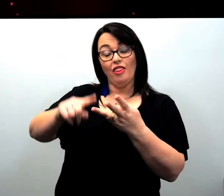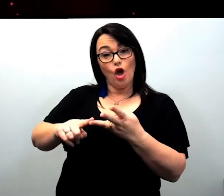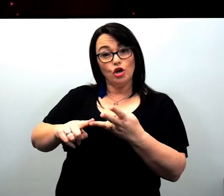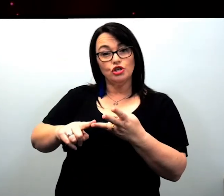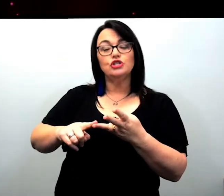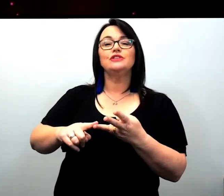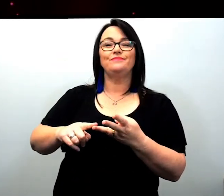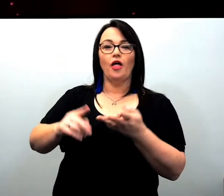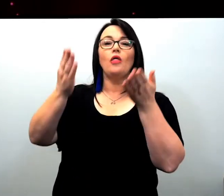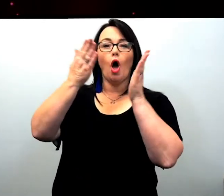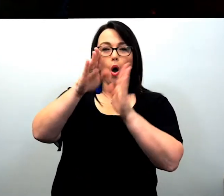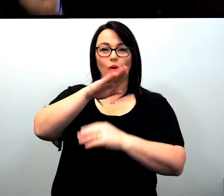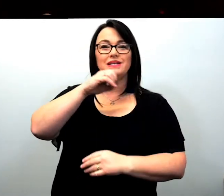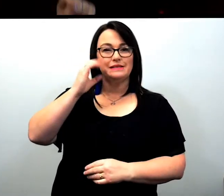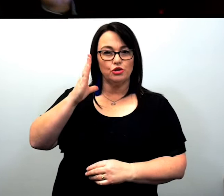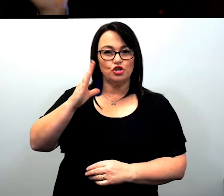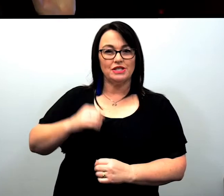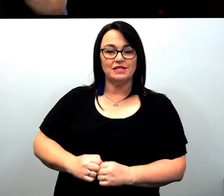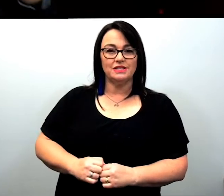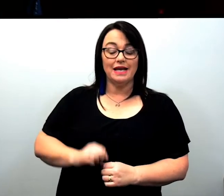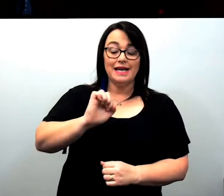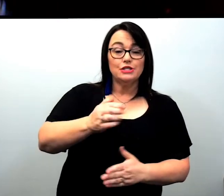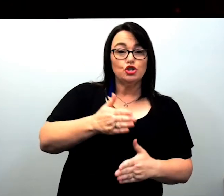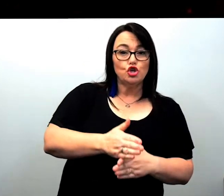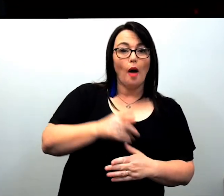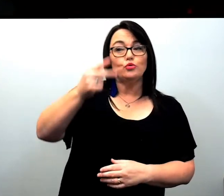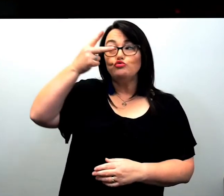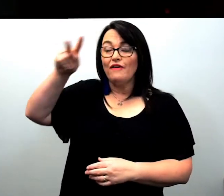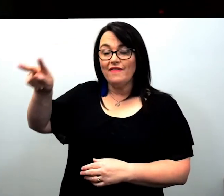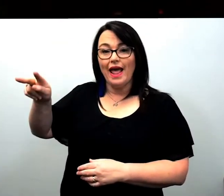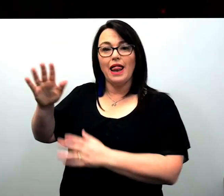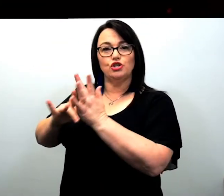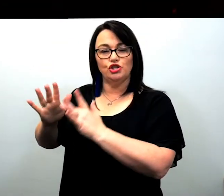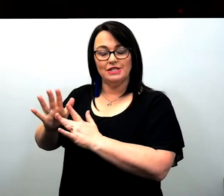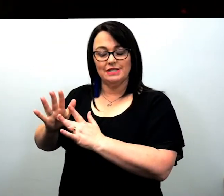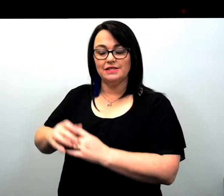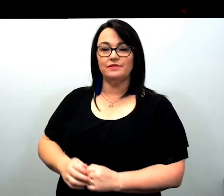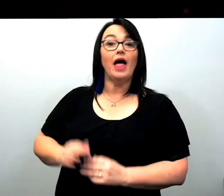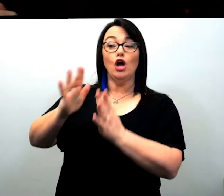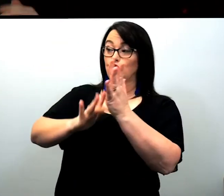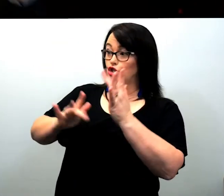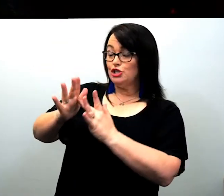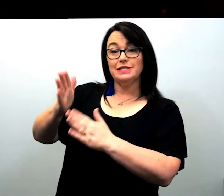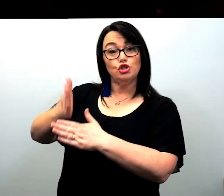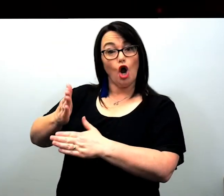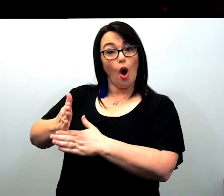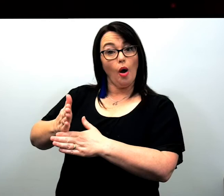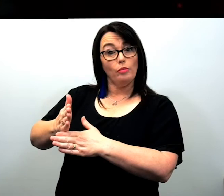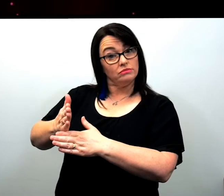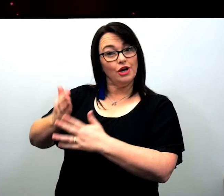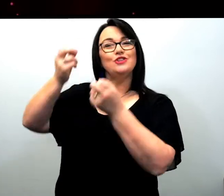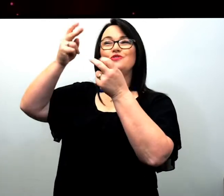job is to reveal who Jesus is, and Jesus reveals the Father. And so the revelation of Jesus